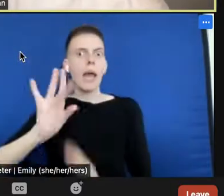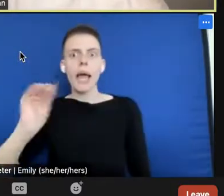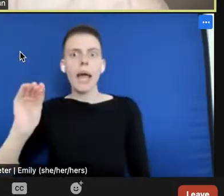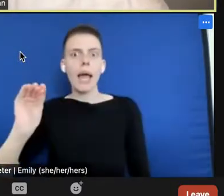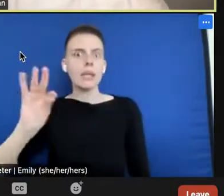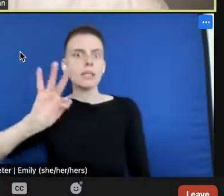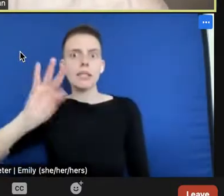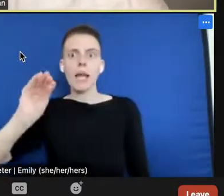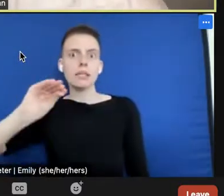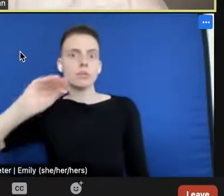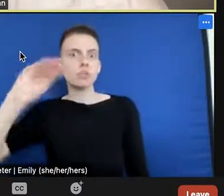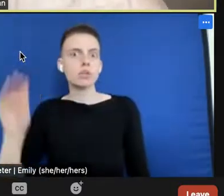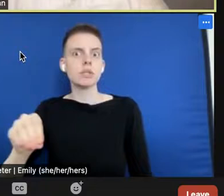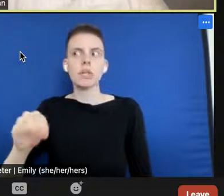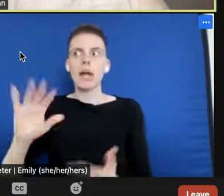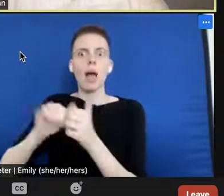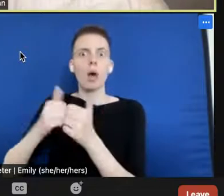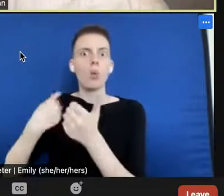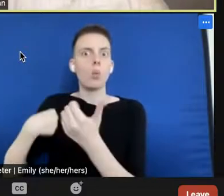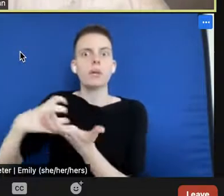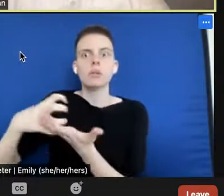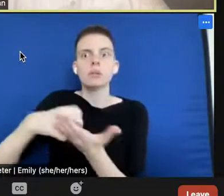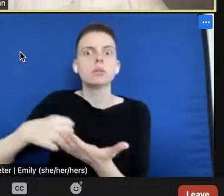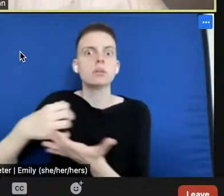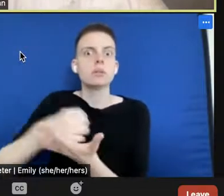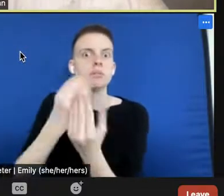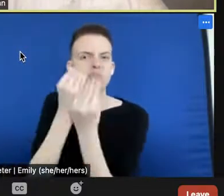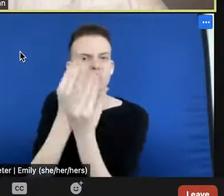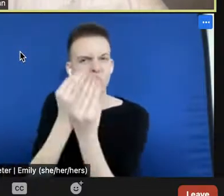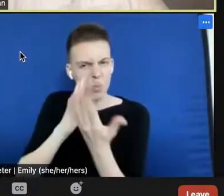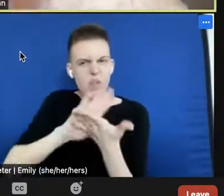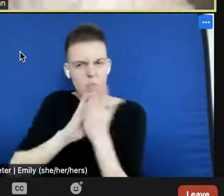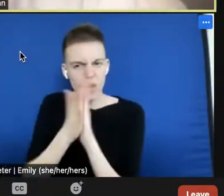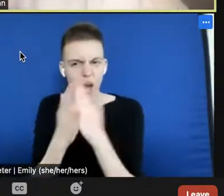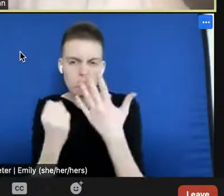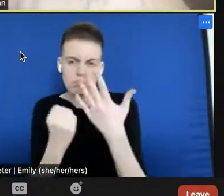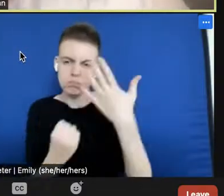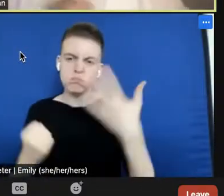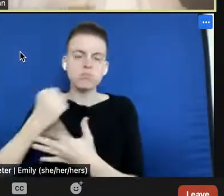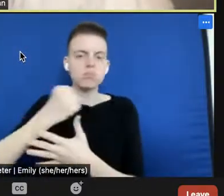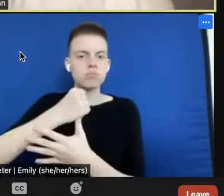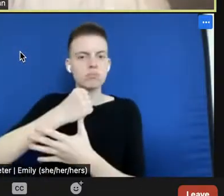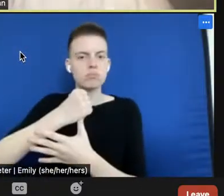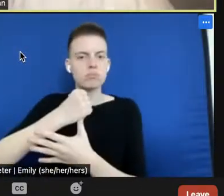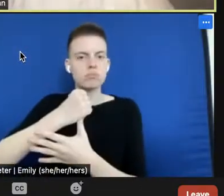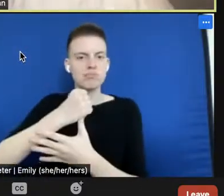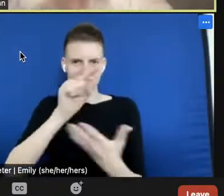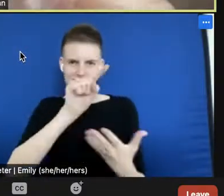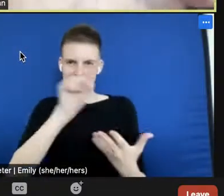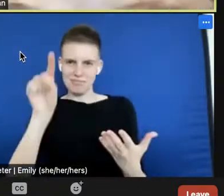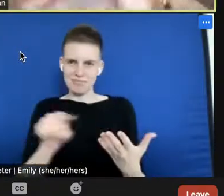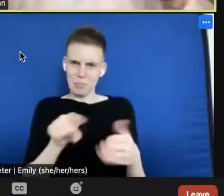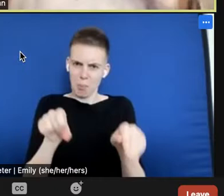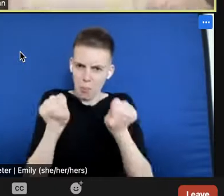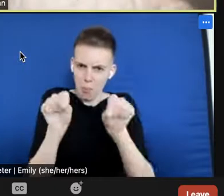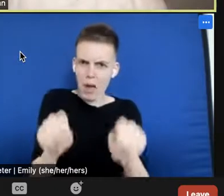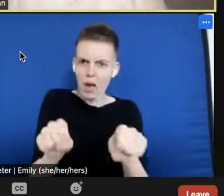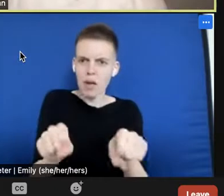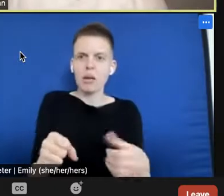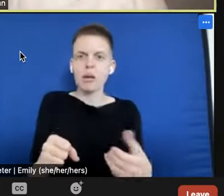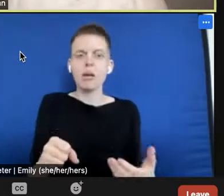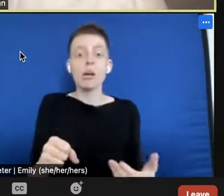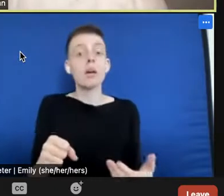a dominant sense, right? And it is possible, but you would never say this. You would never use this